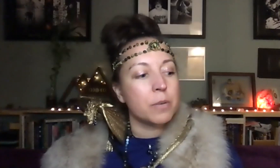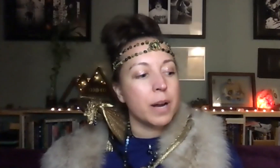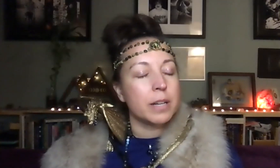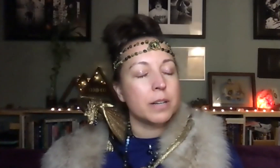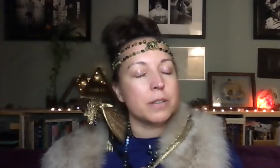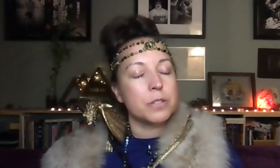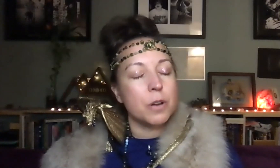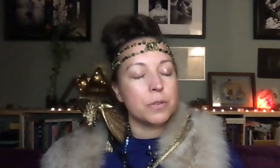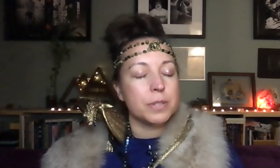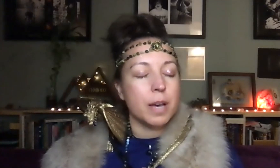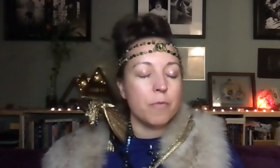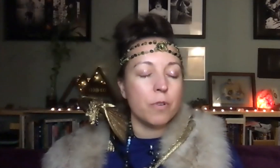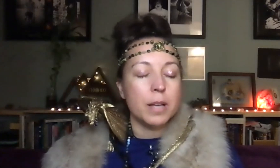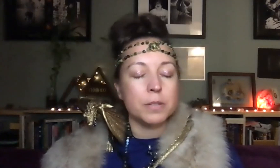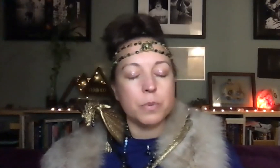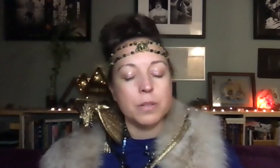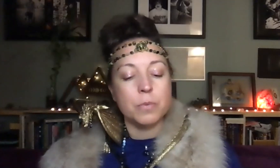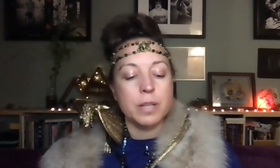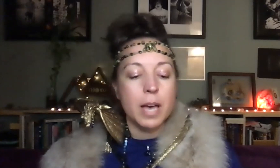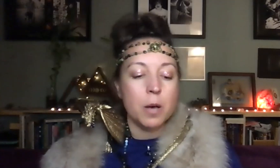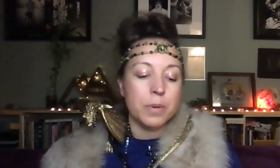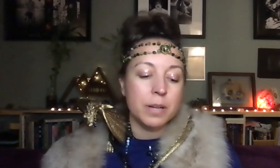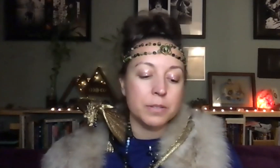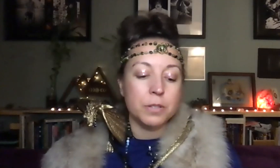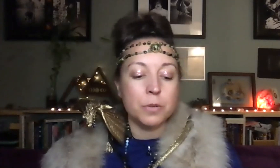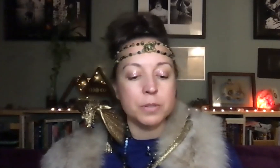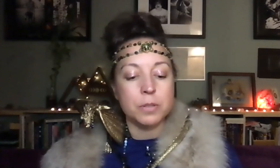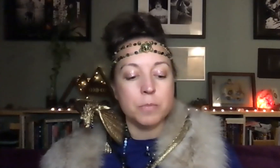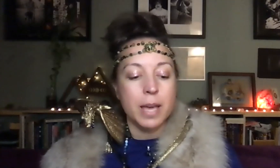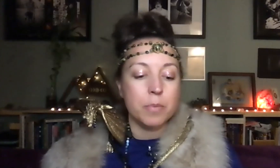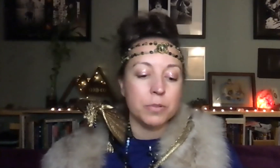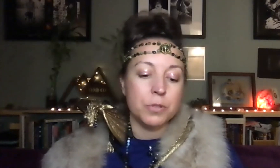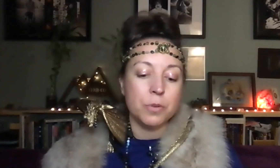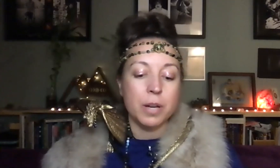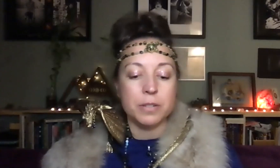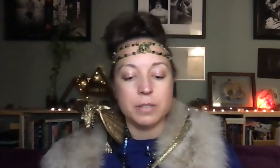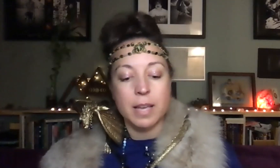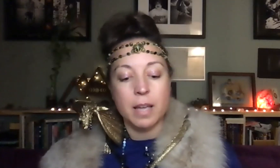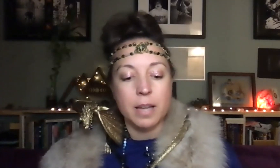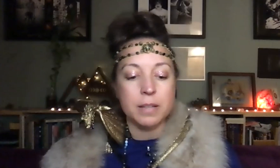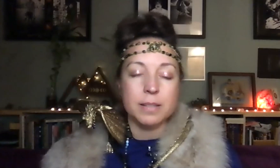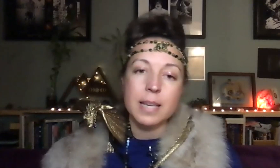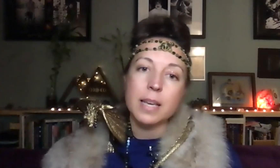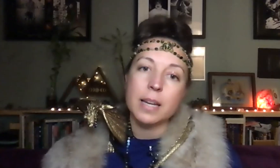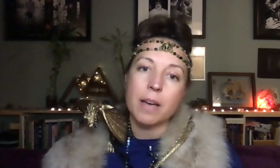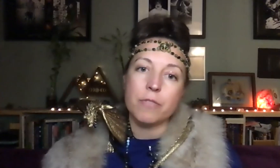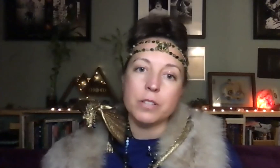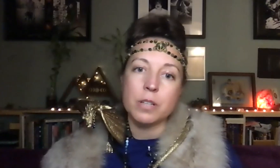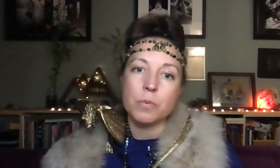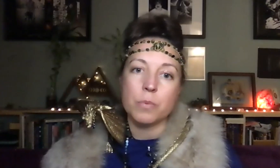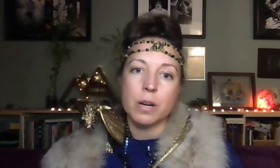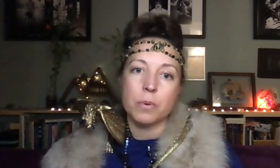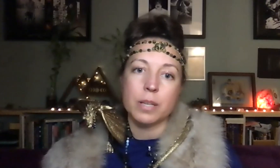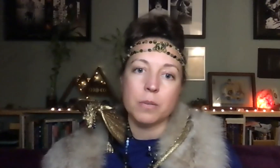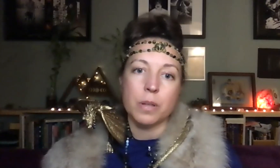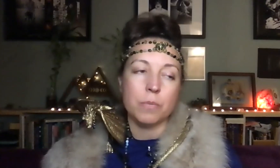when jaguar shows up for us, what they're really helping us to do is to be able to understand and see and have vision